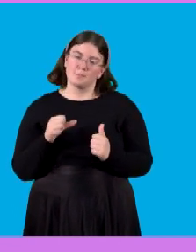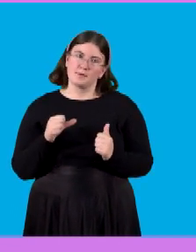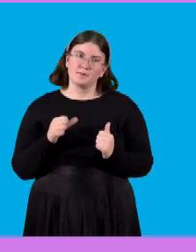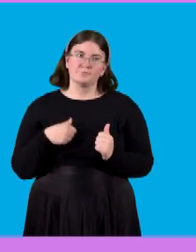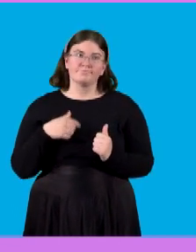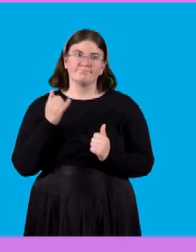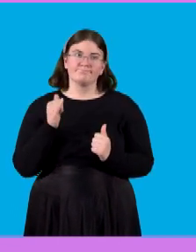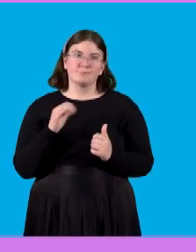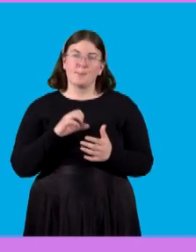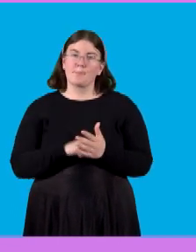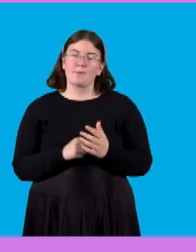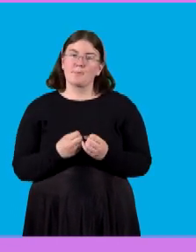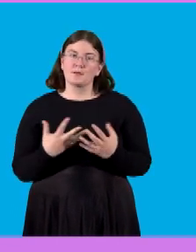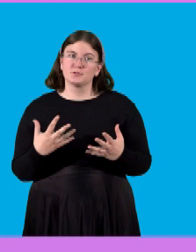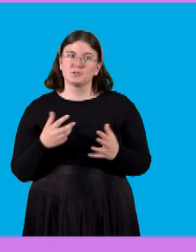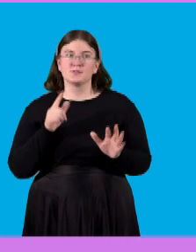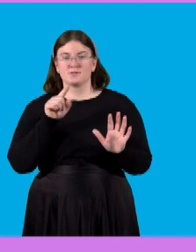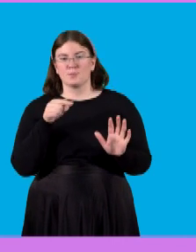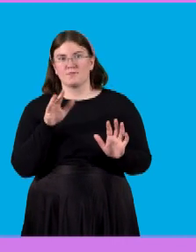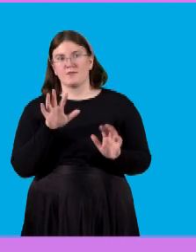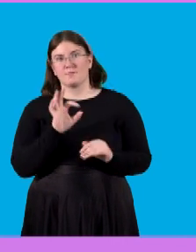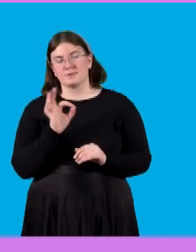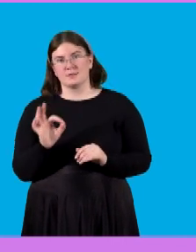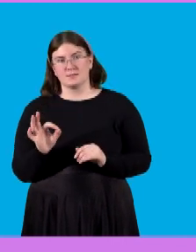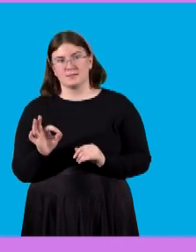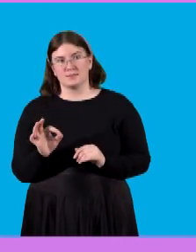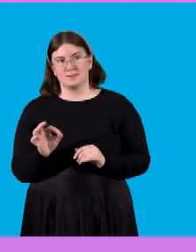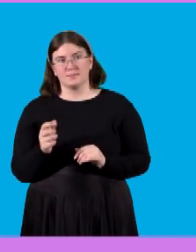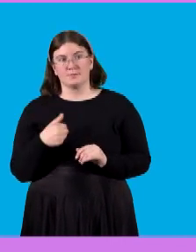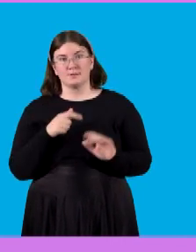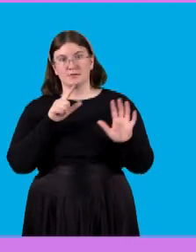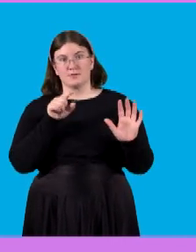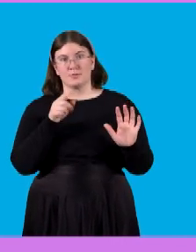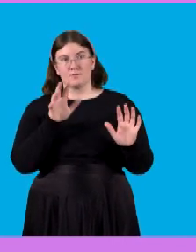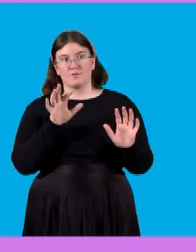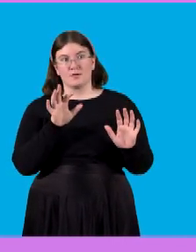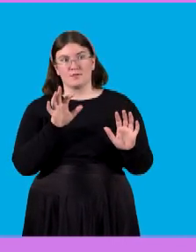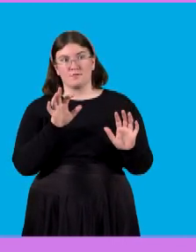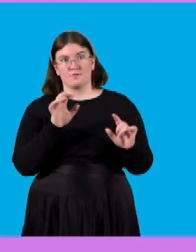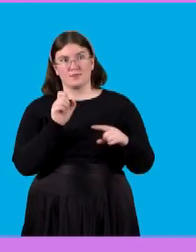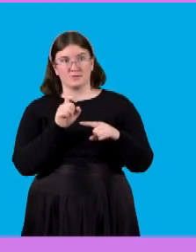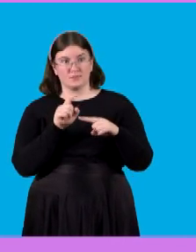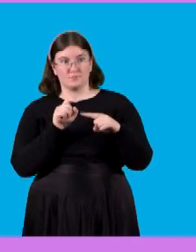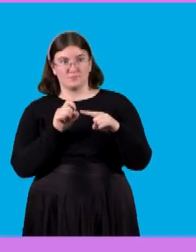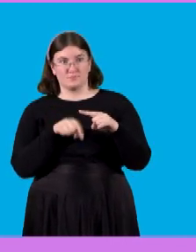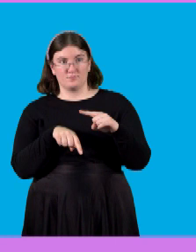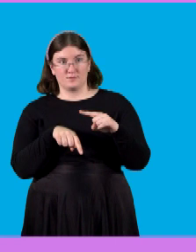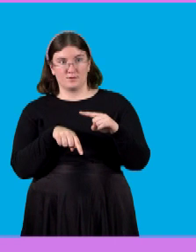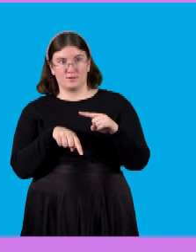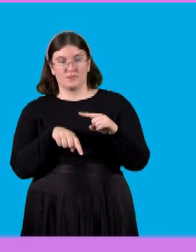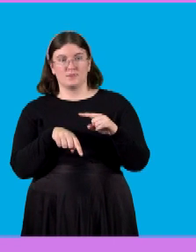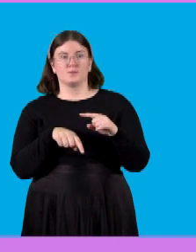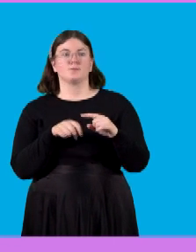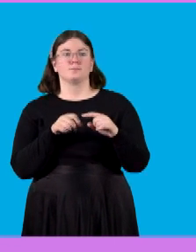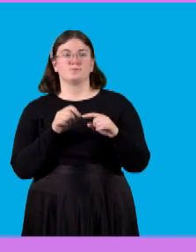went back and I looked at the discount of 7.5%. So therefore I took the 7.5 and I multiplied